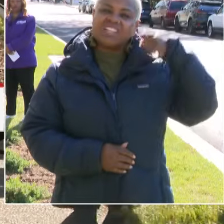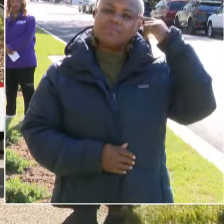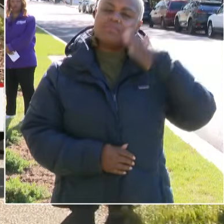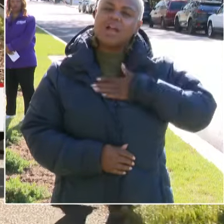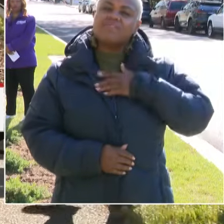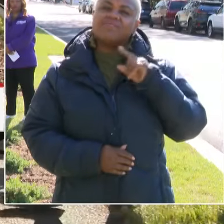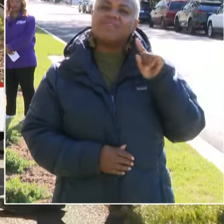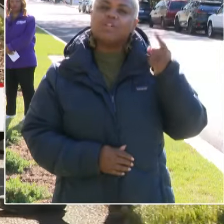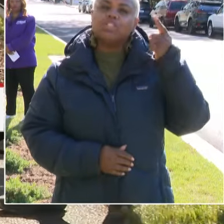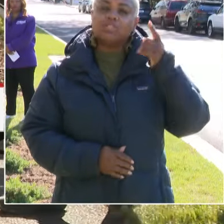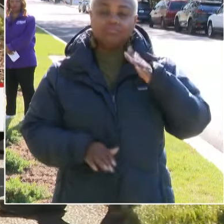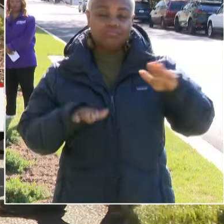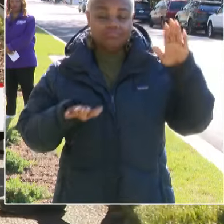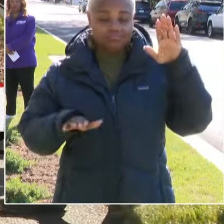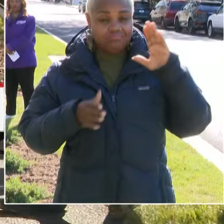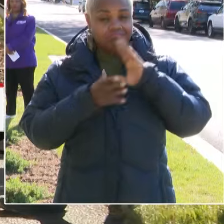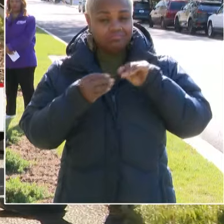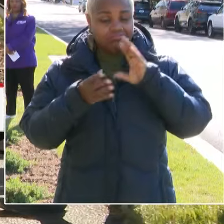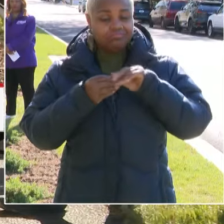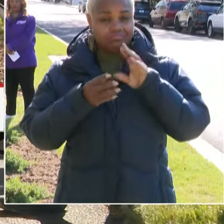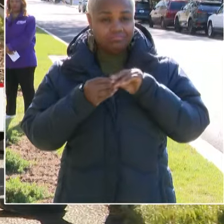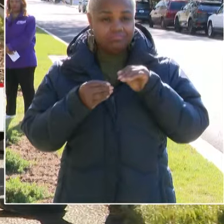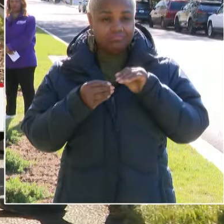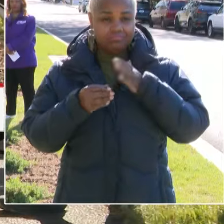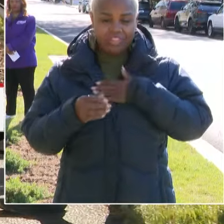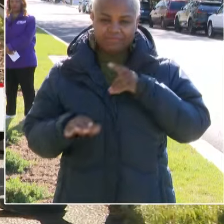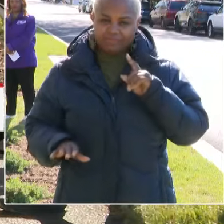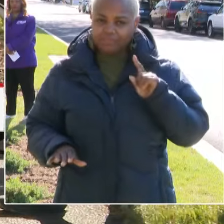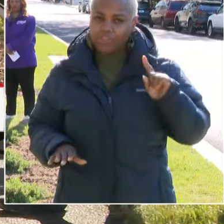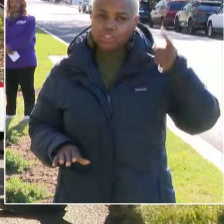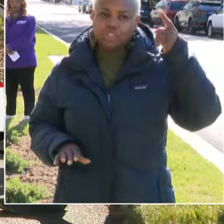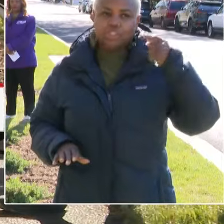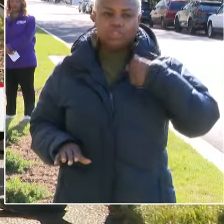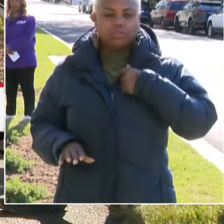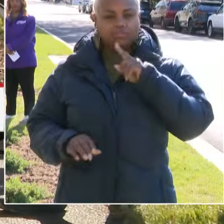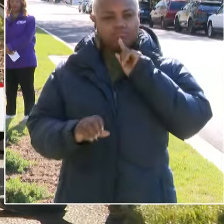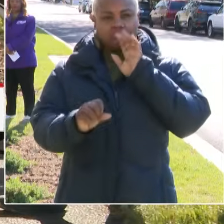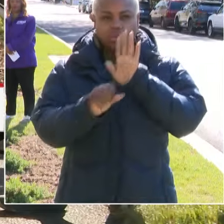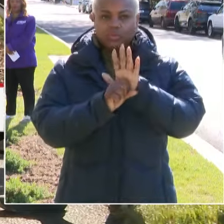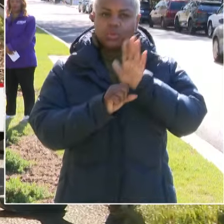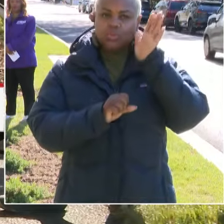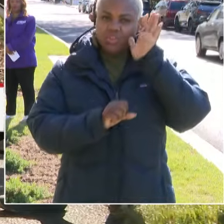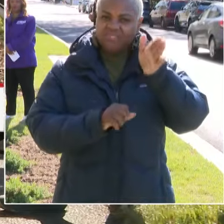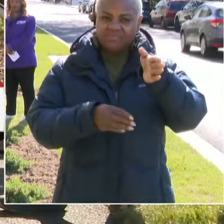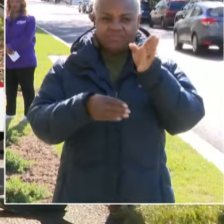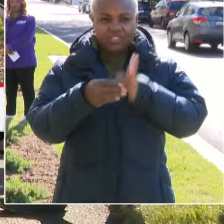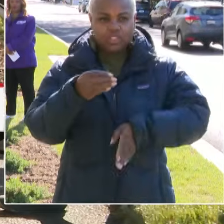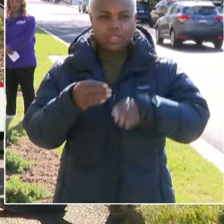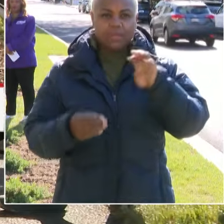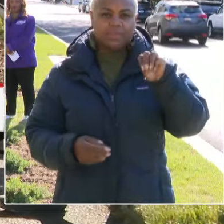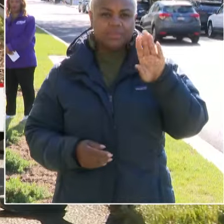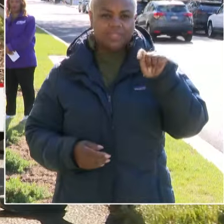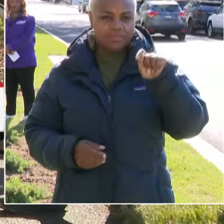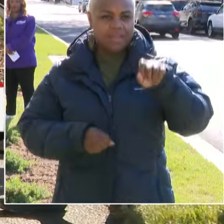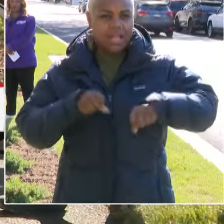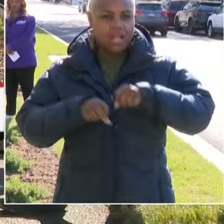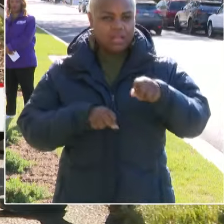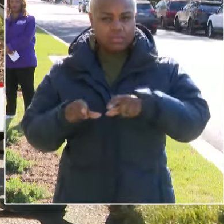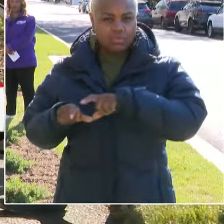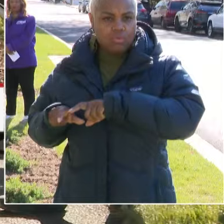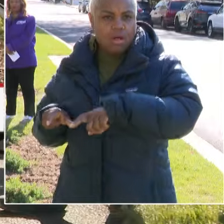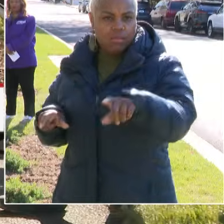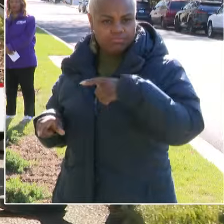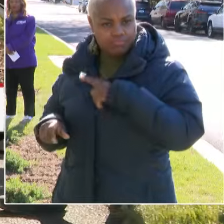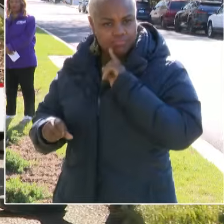inaugural speech, I said that we would finish the MBT. And I think shortly after that, I had a meeting